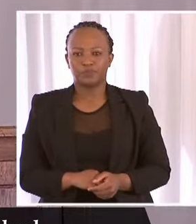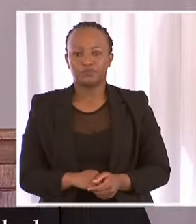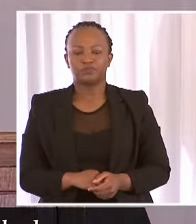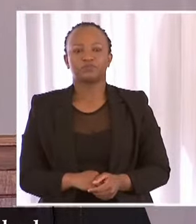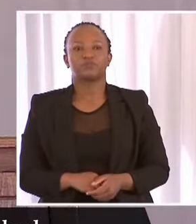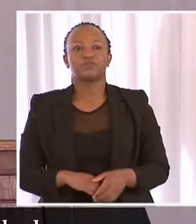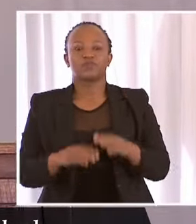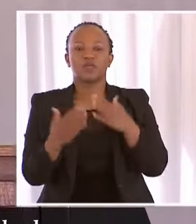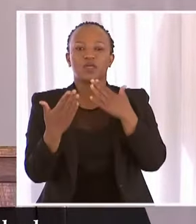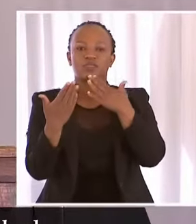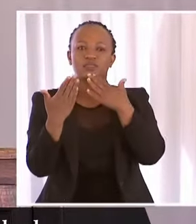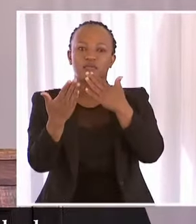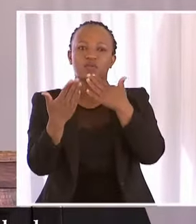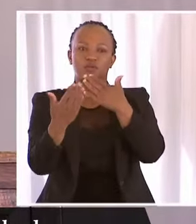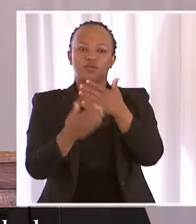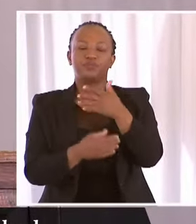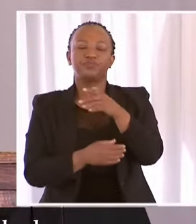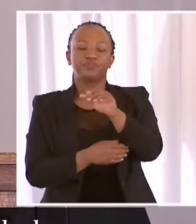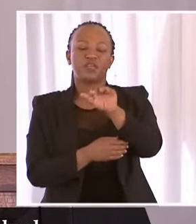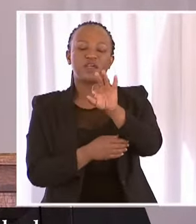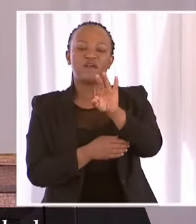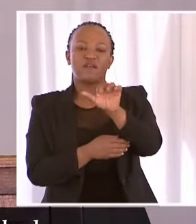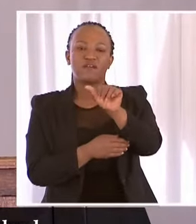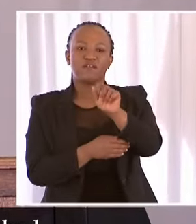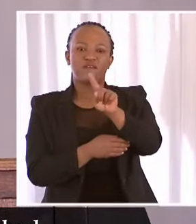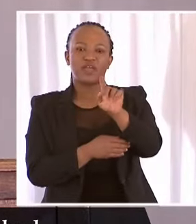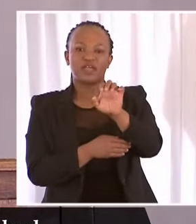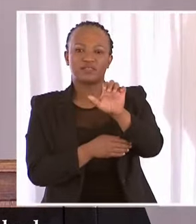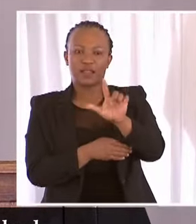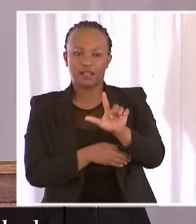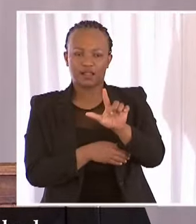Thanks, Faisal, Mr. President.